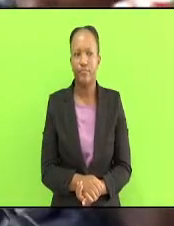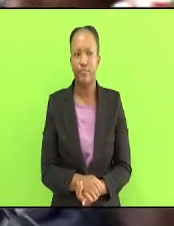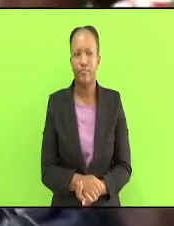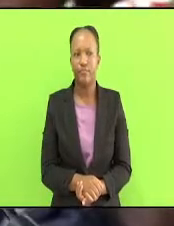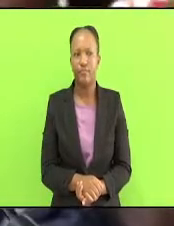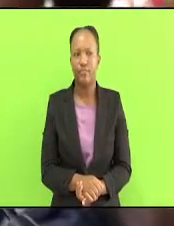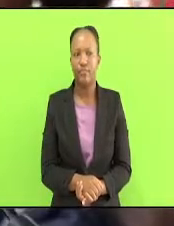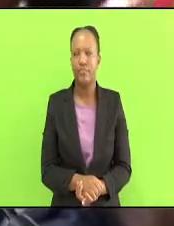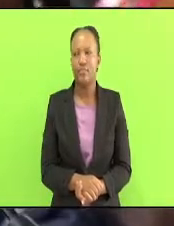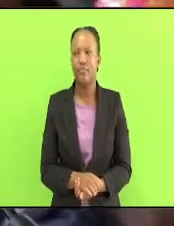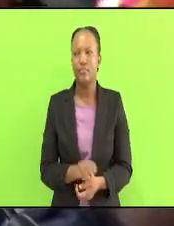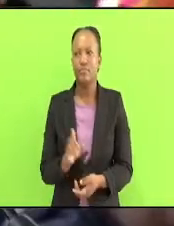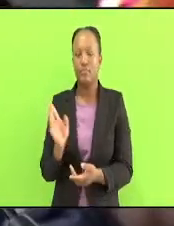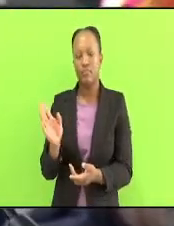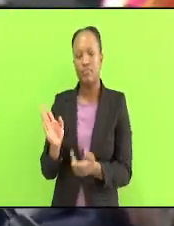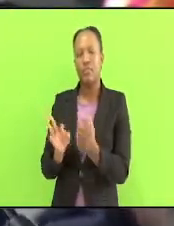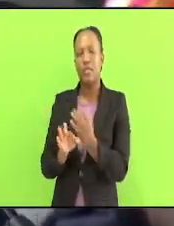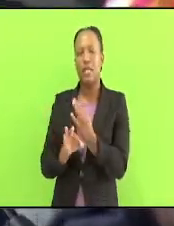Ntate Dlamini,